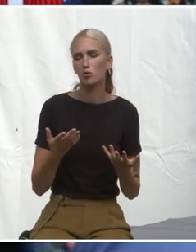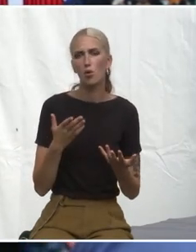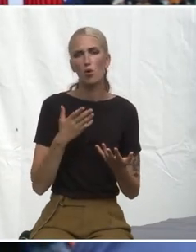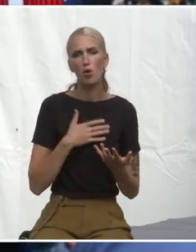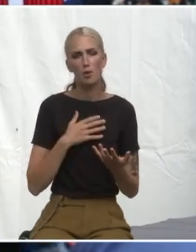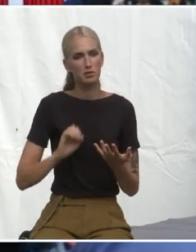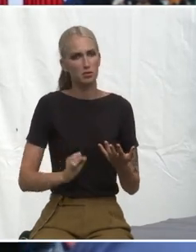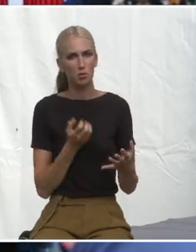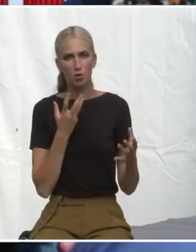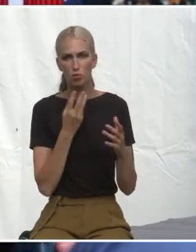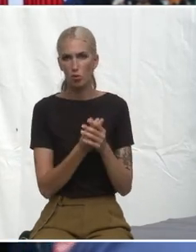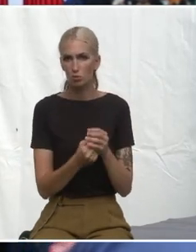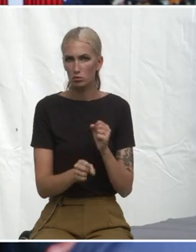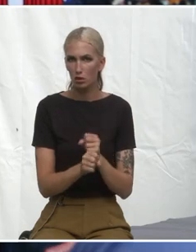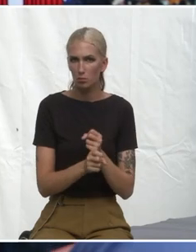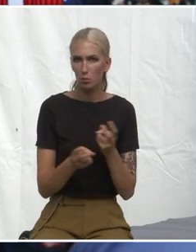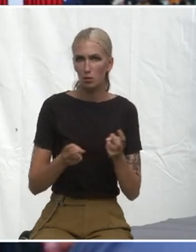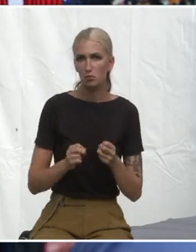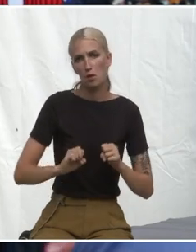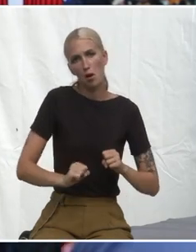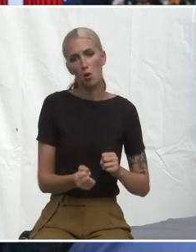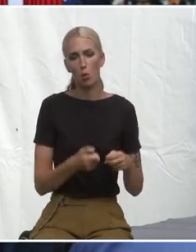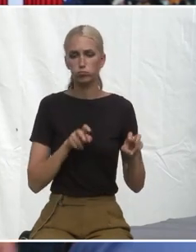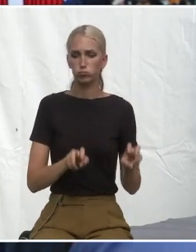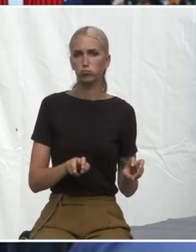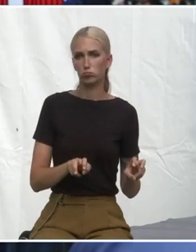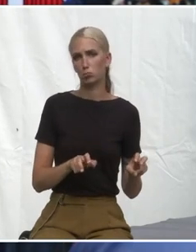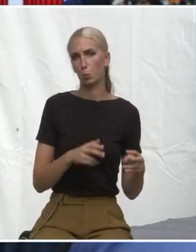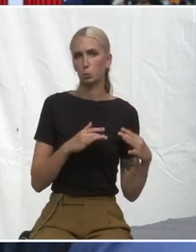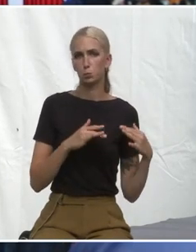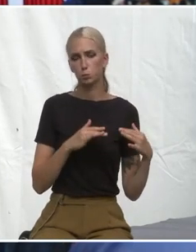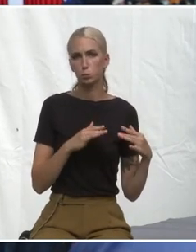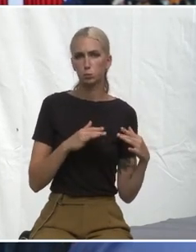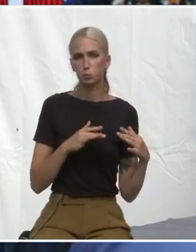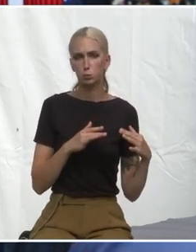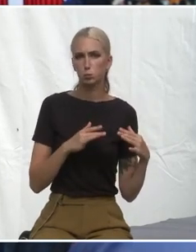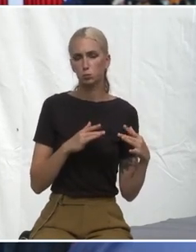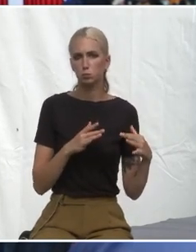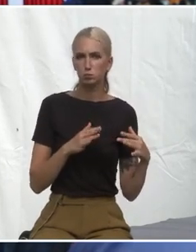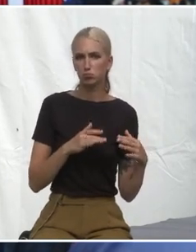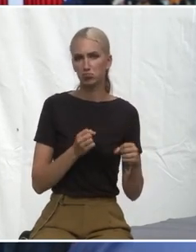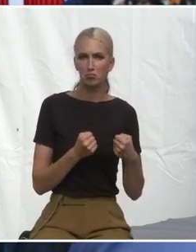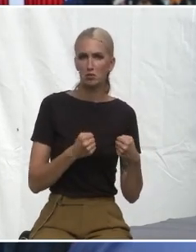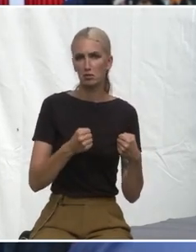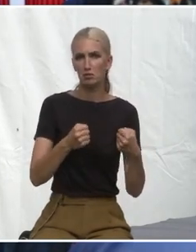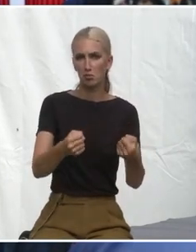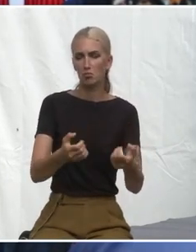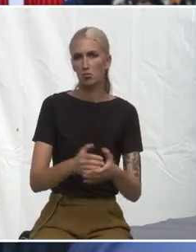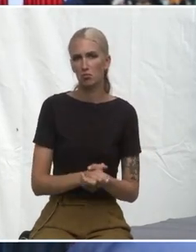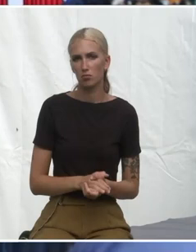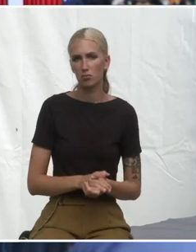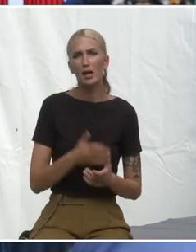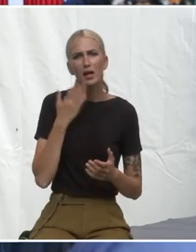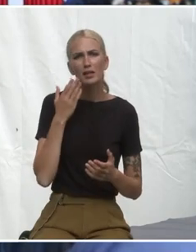my friends. And there are a lot of things that's uneasy to